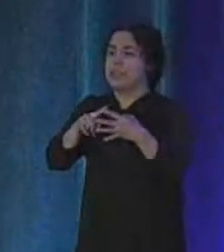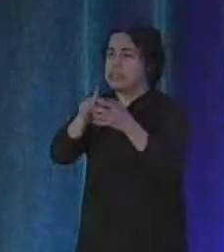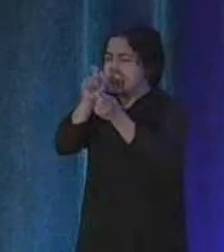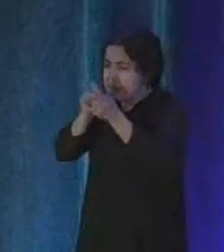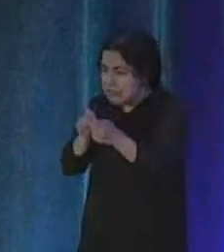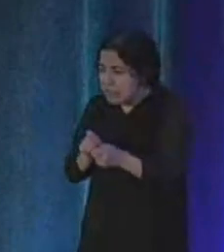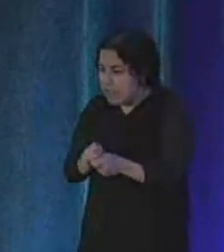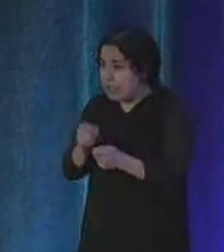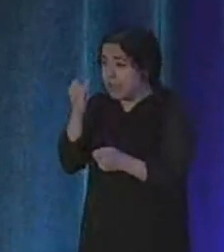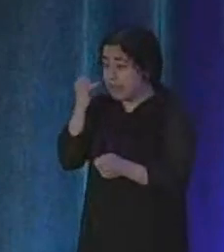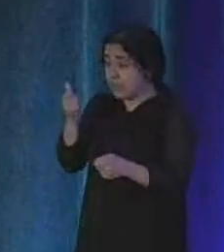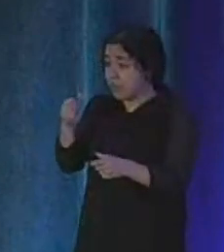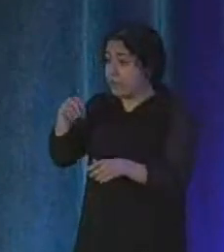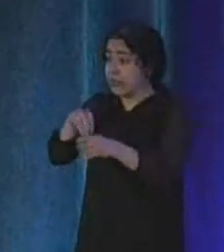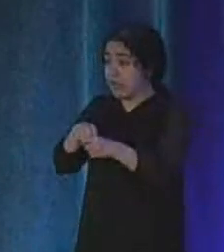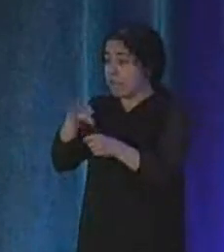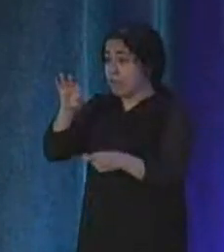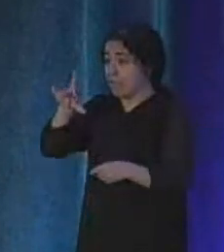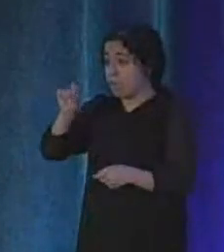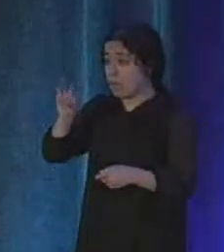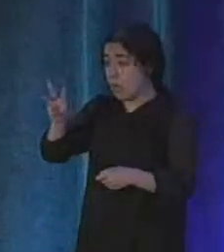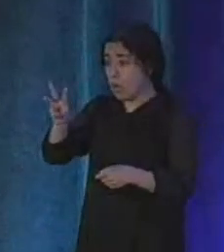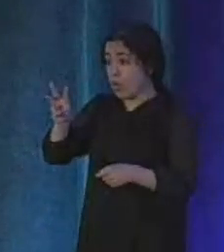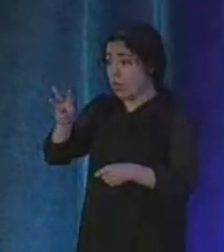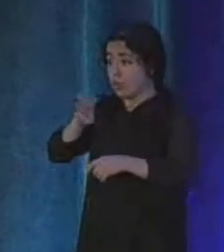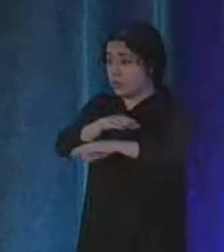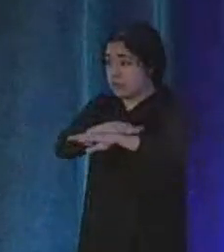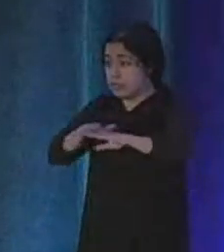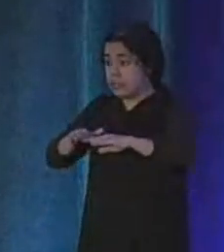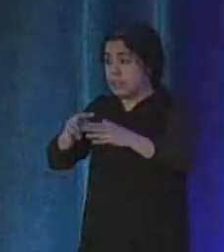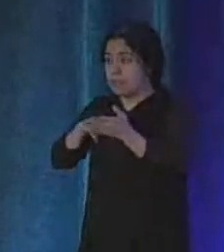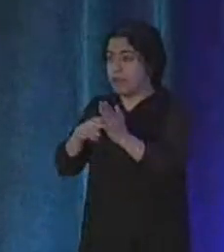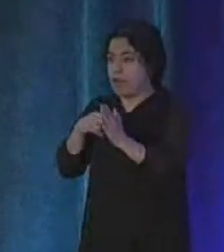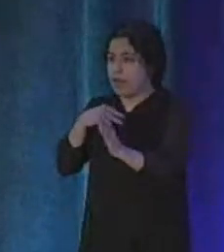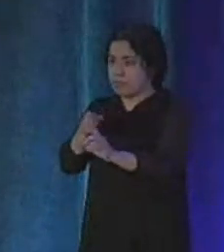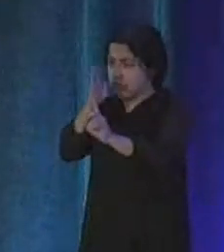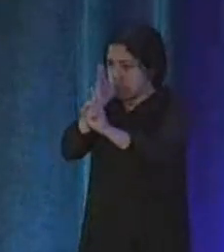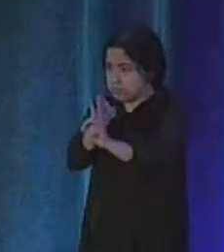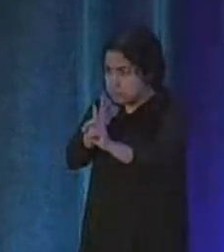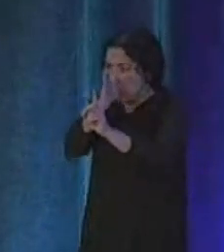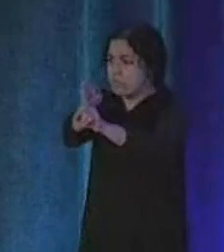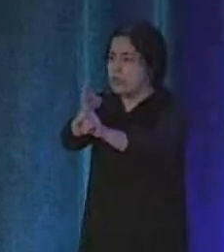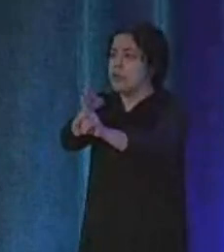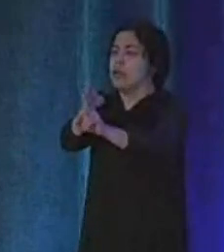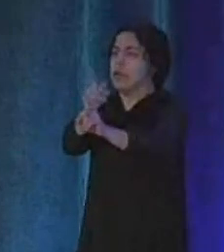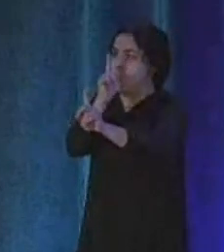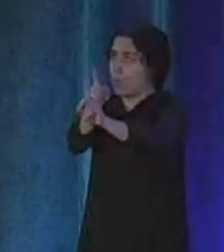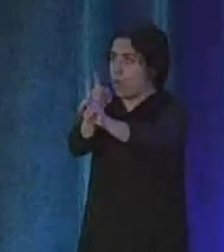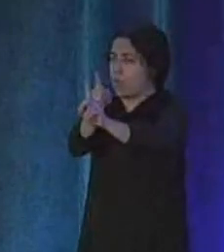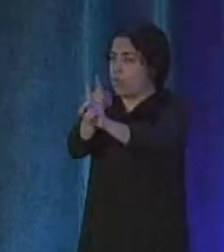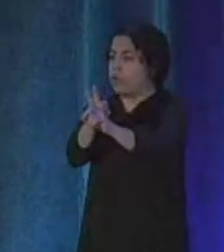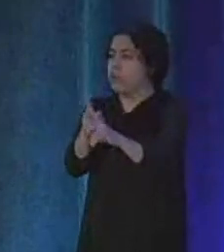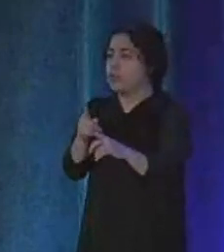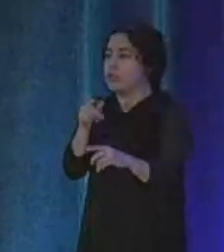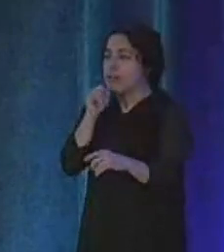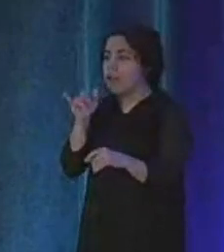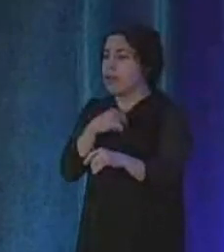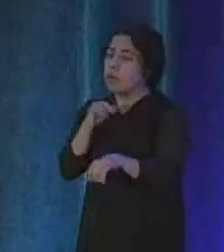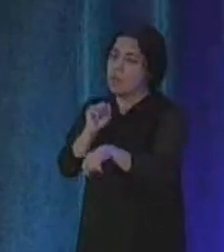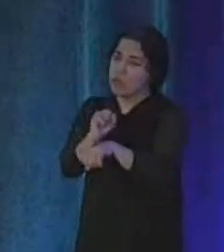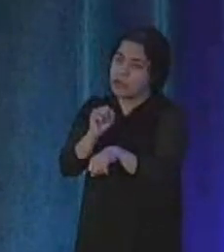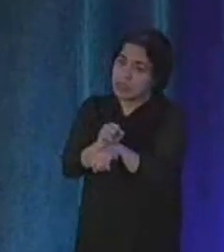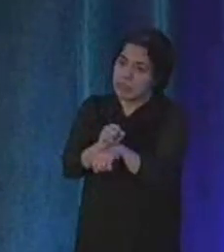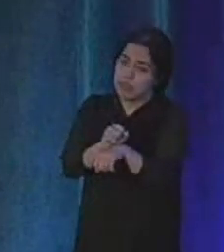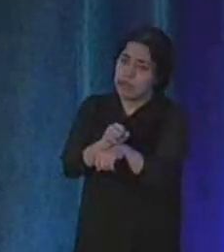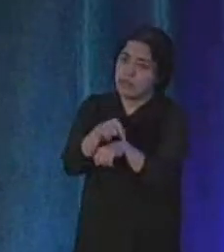have a clear, concrete direction and goal that we're going after, and we're going to do the same thing here. Instead of, I'm going to work on this ticket, you